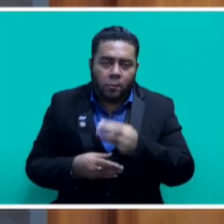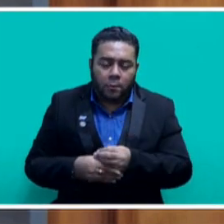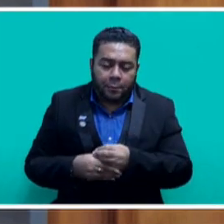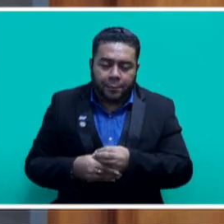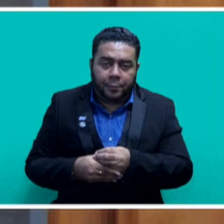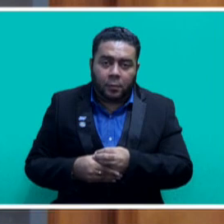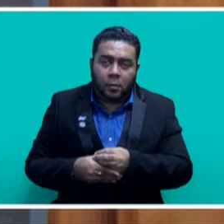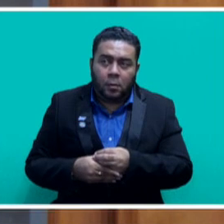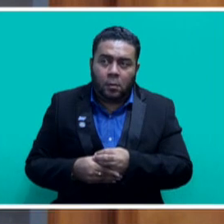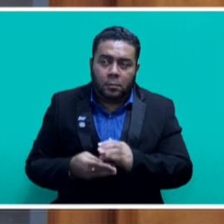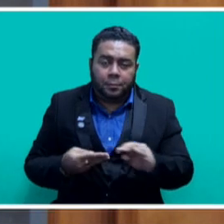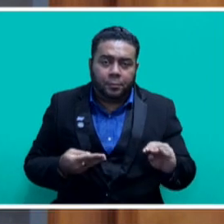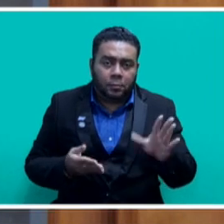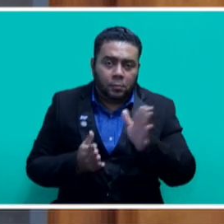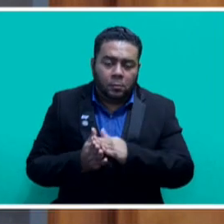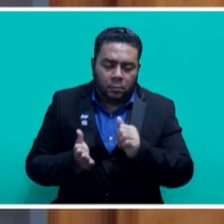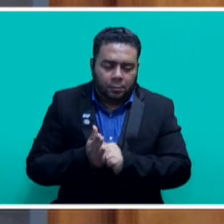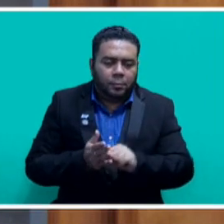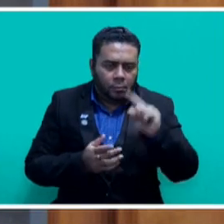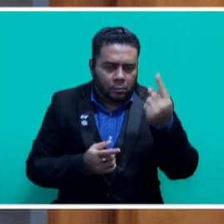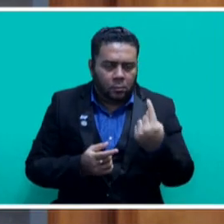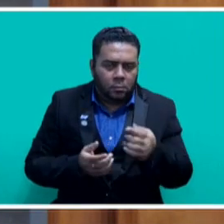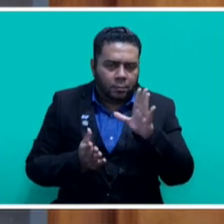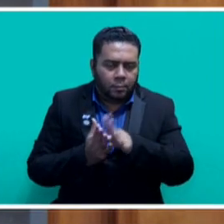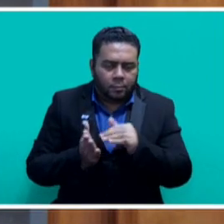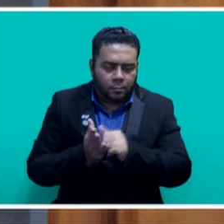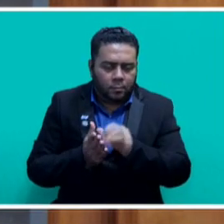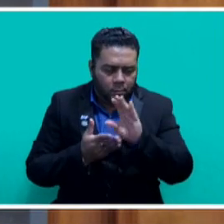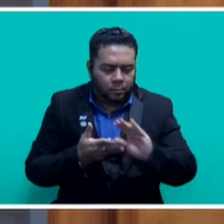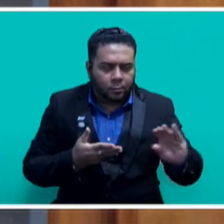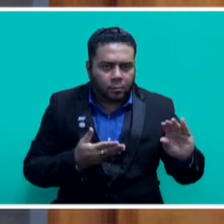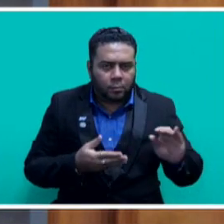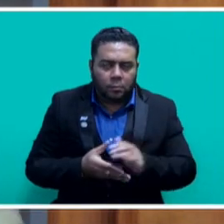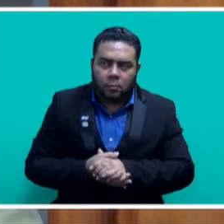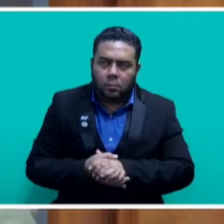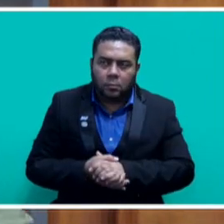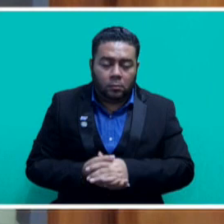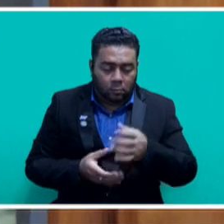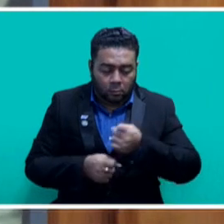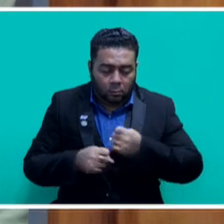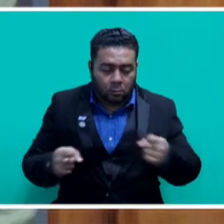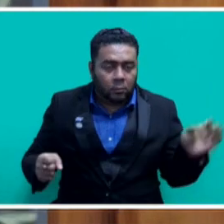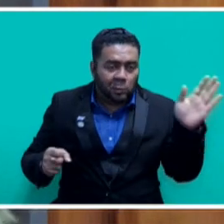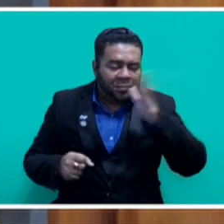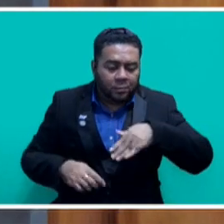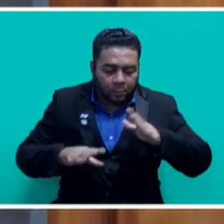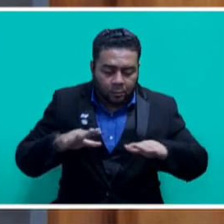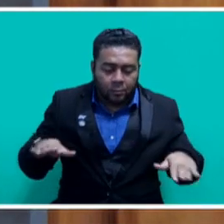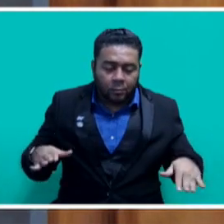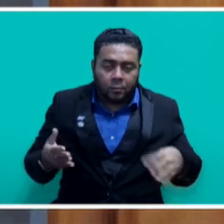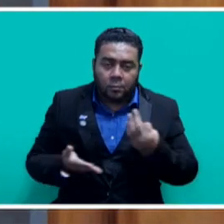subject, but a subject of itself. This will empower all the children to be financially